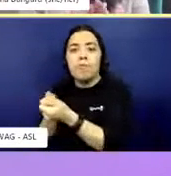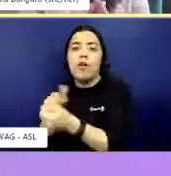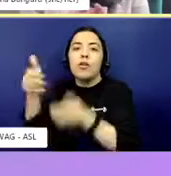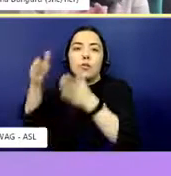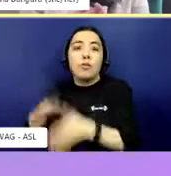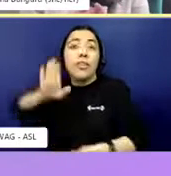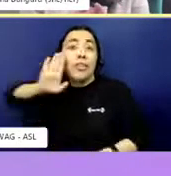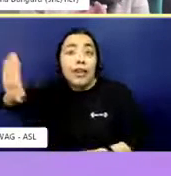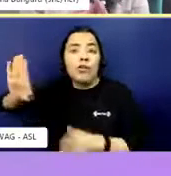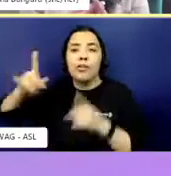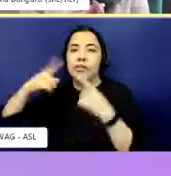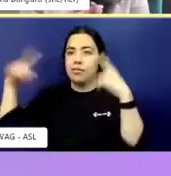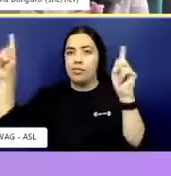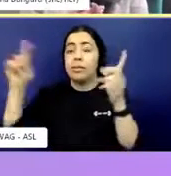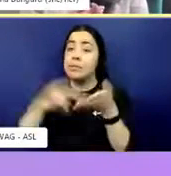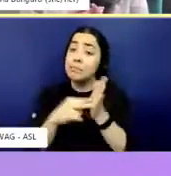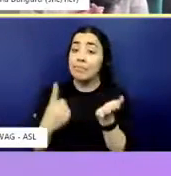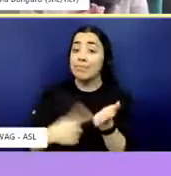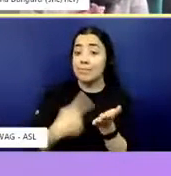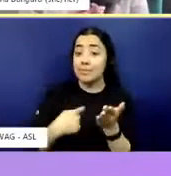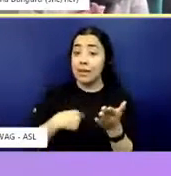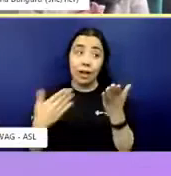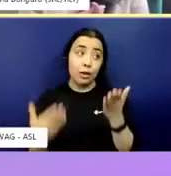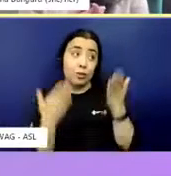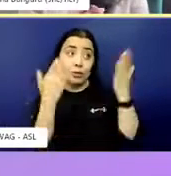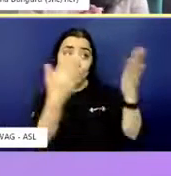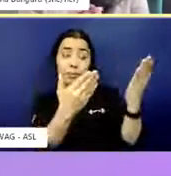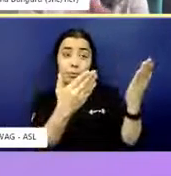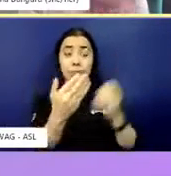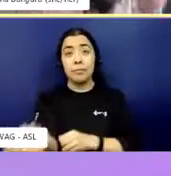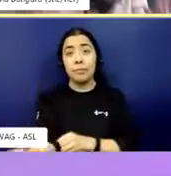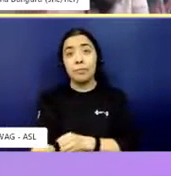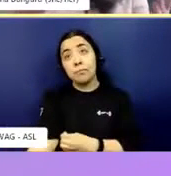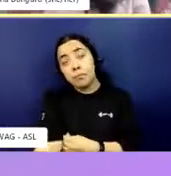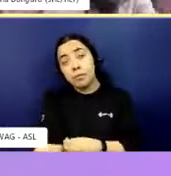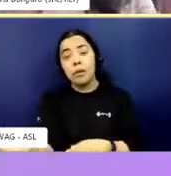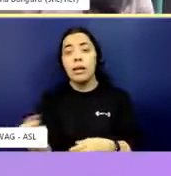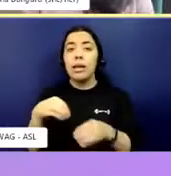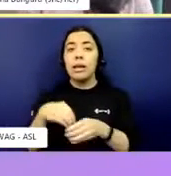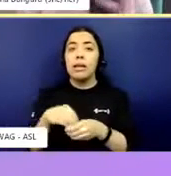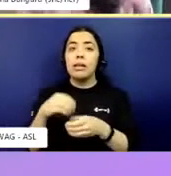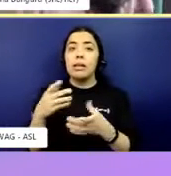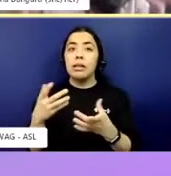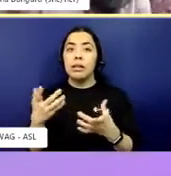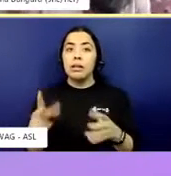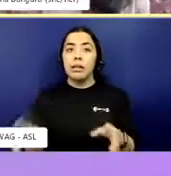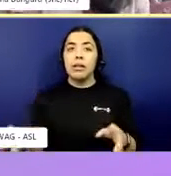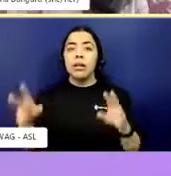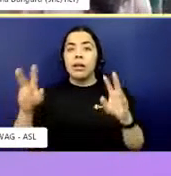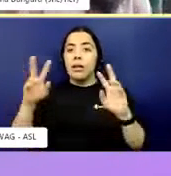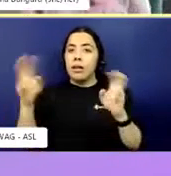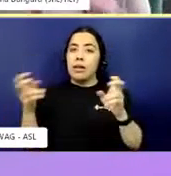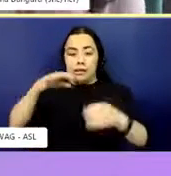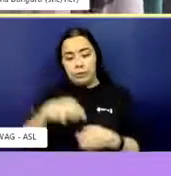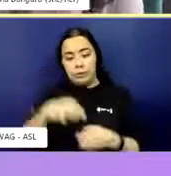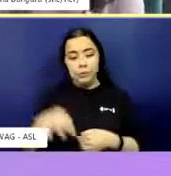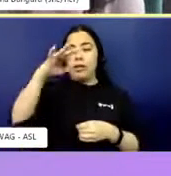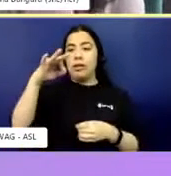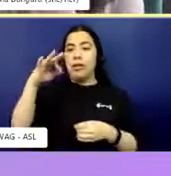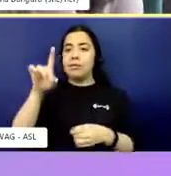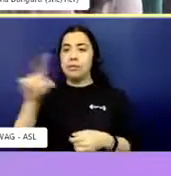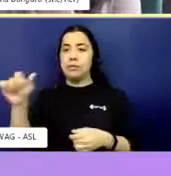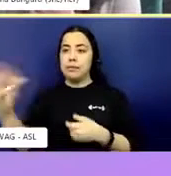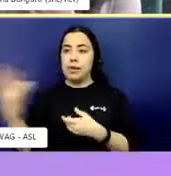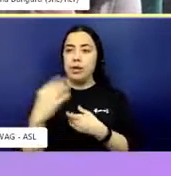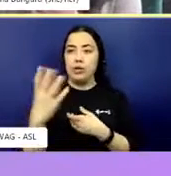This means sometimes I'm recommending that in the spirit of disability inclusion in your pillars that